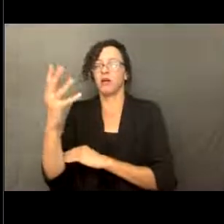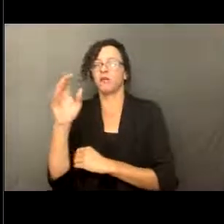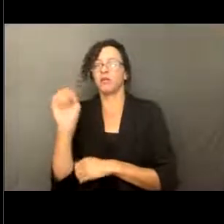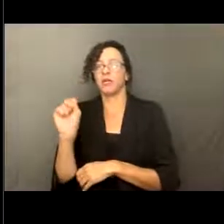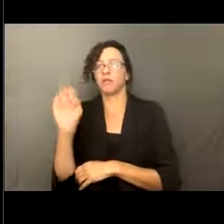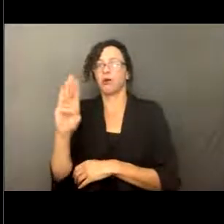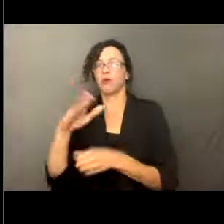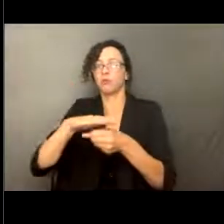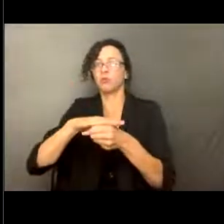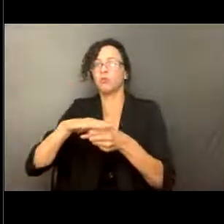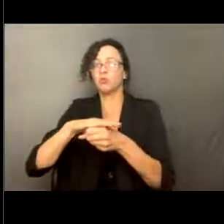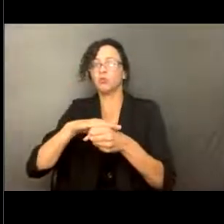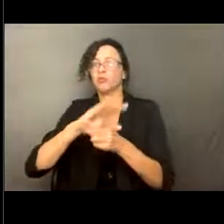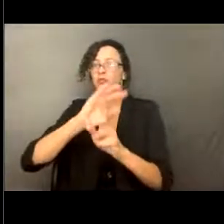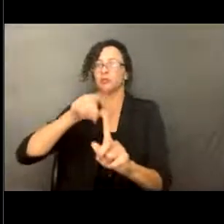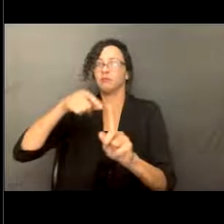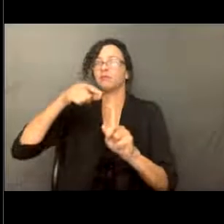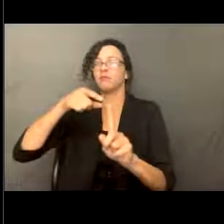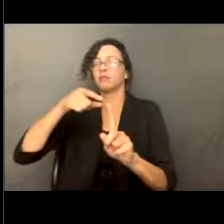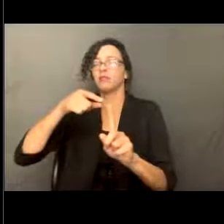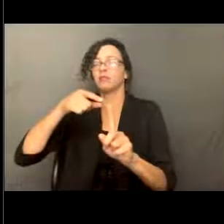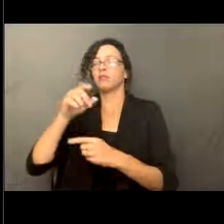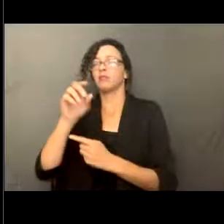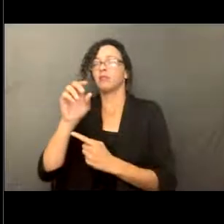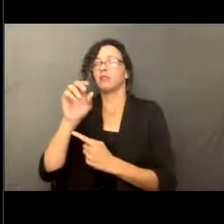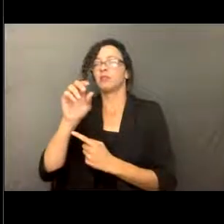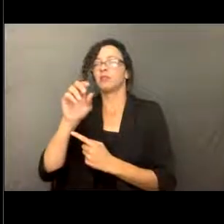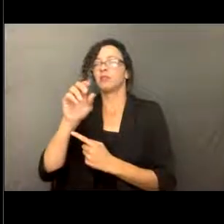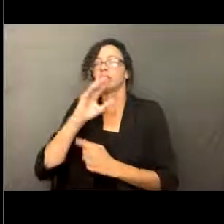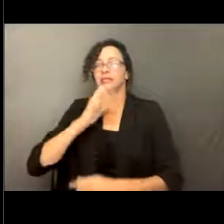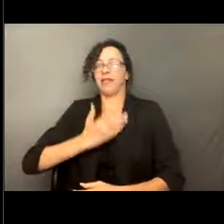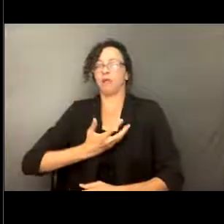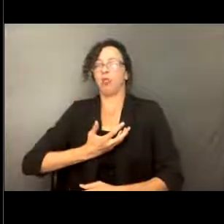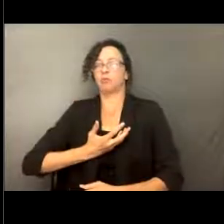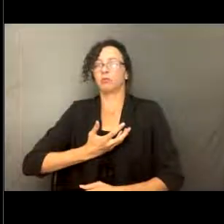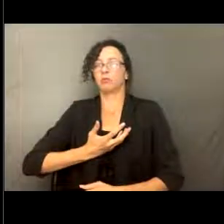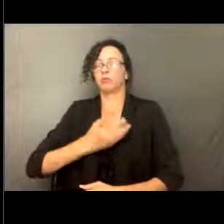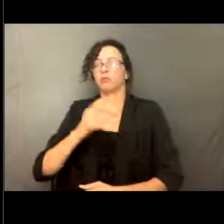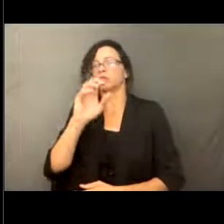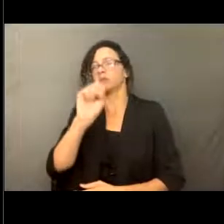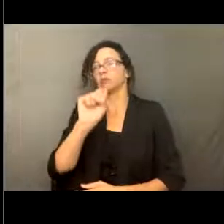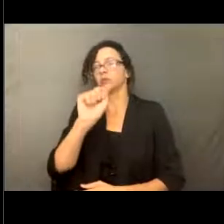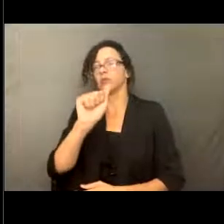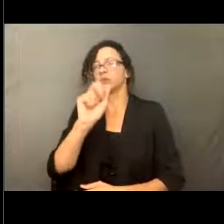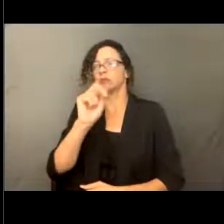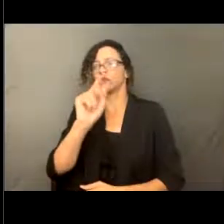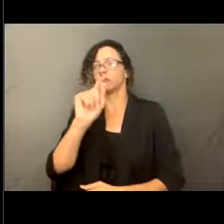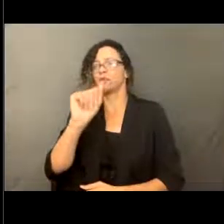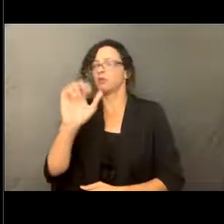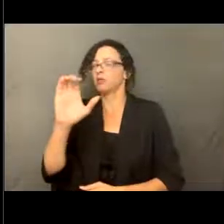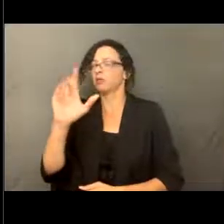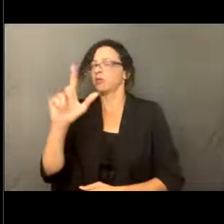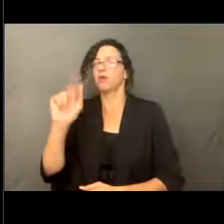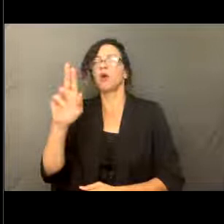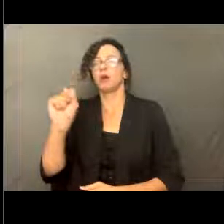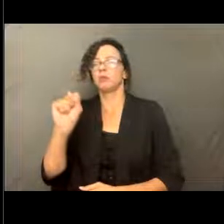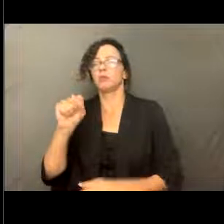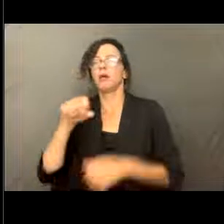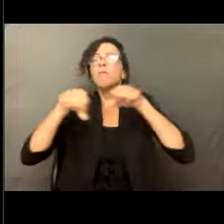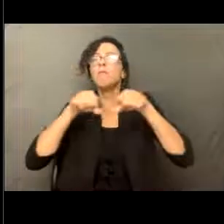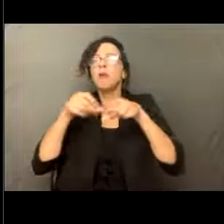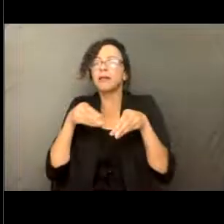region, specifically the Santa Claus Bike Lane project. This project is part of the broader US